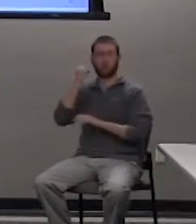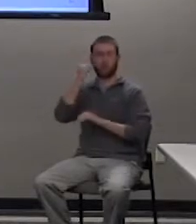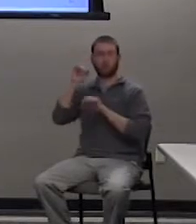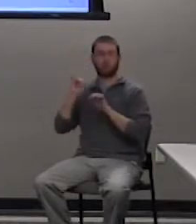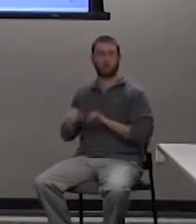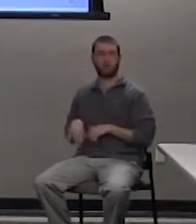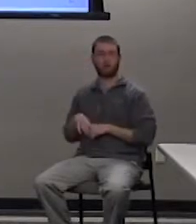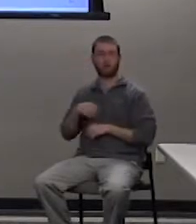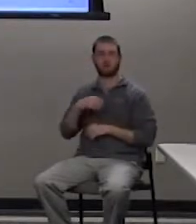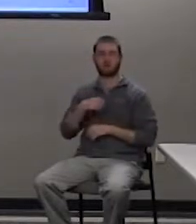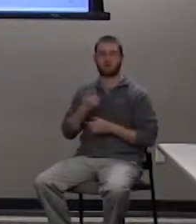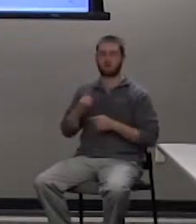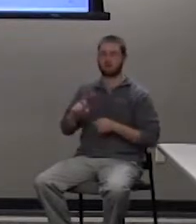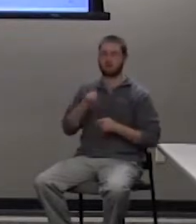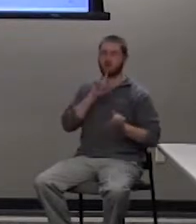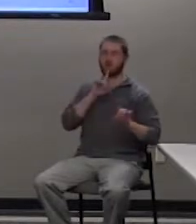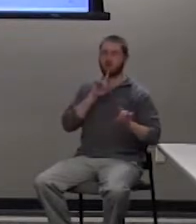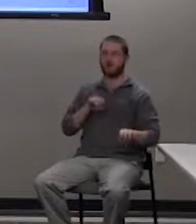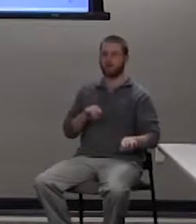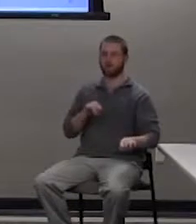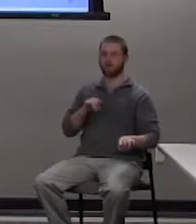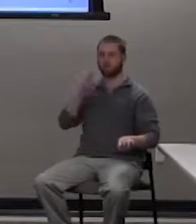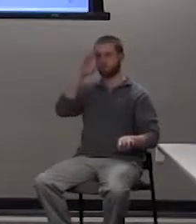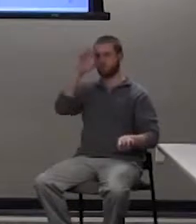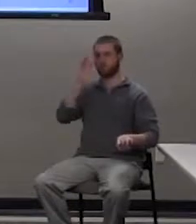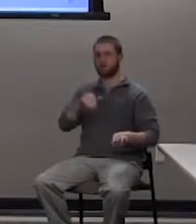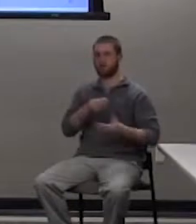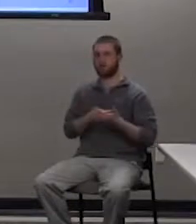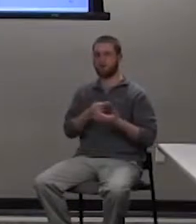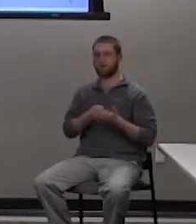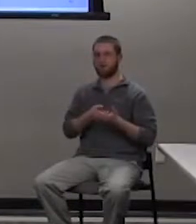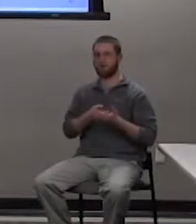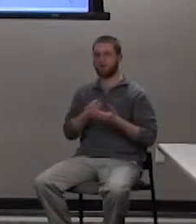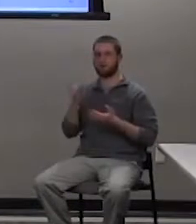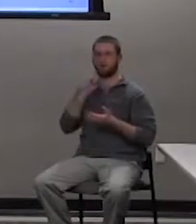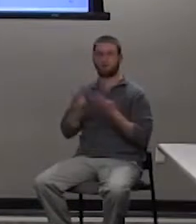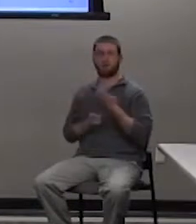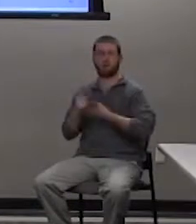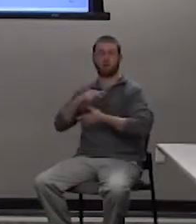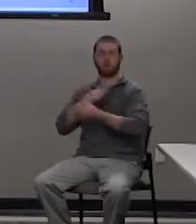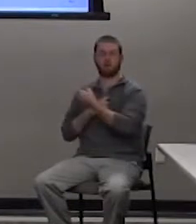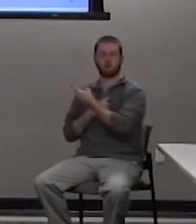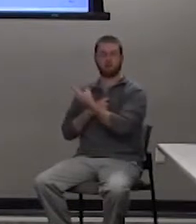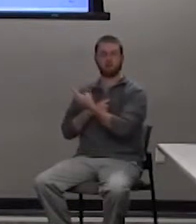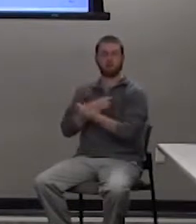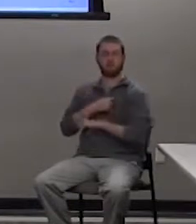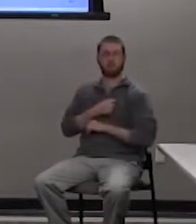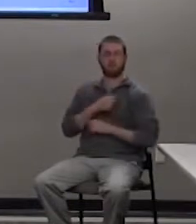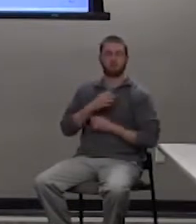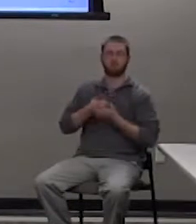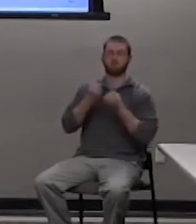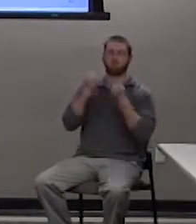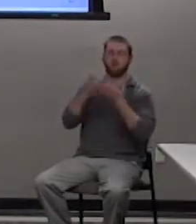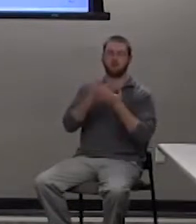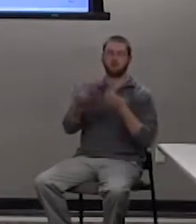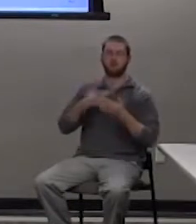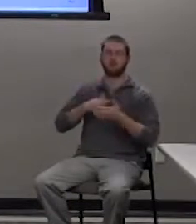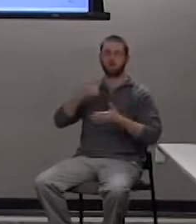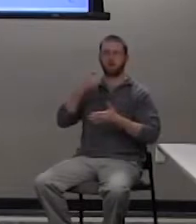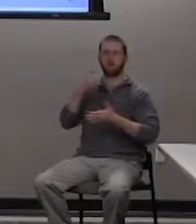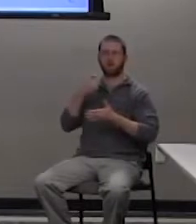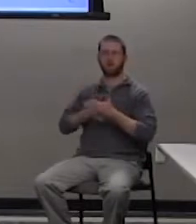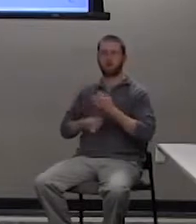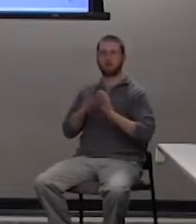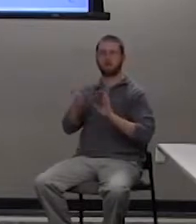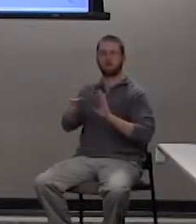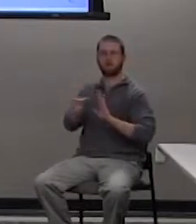got to have an answer where you're going to come up with this money. We're going to prioritize. Because a lot of stuff is going to have a price tag attached to